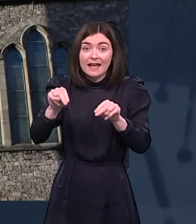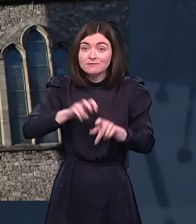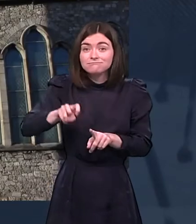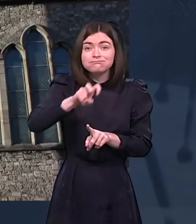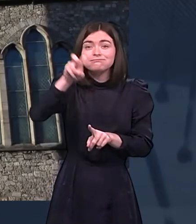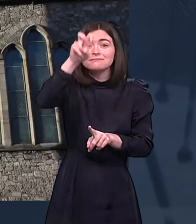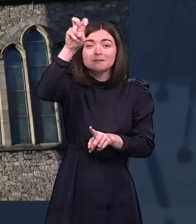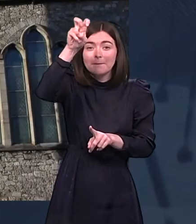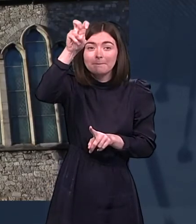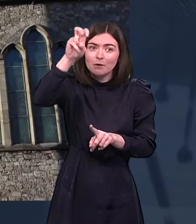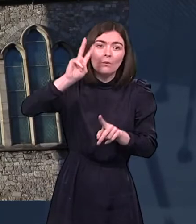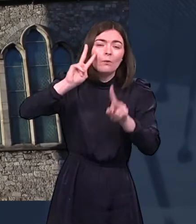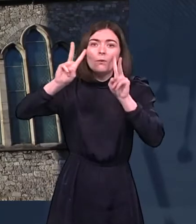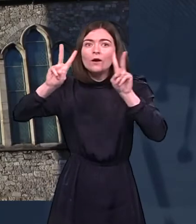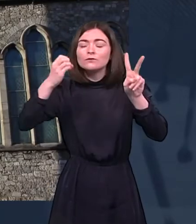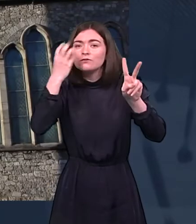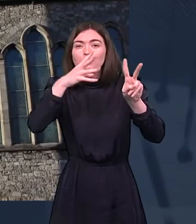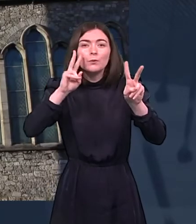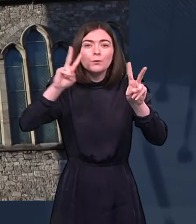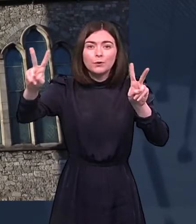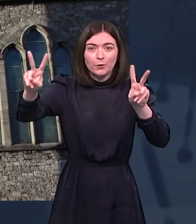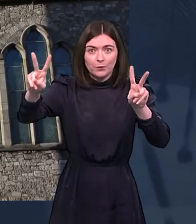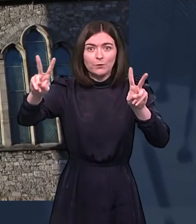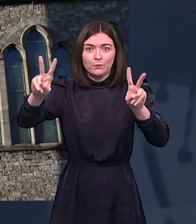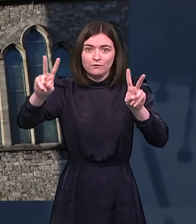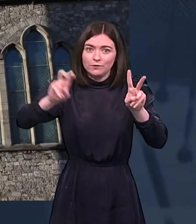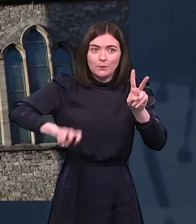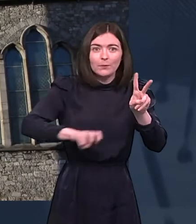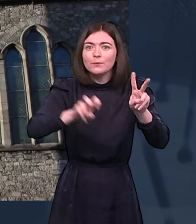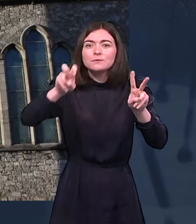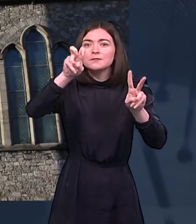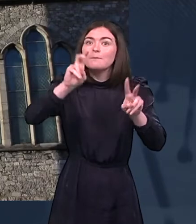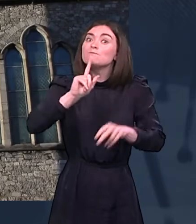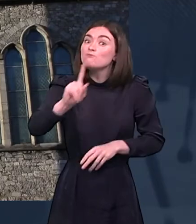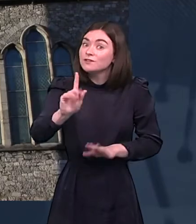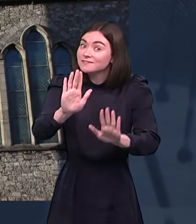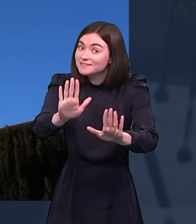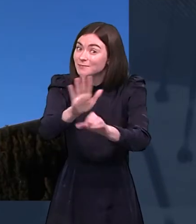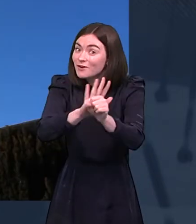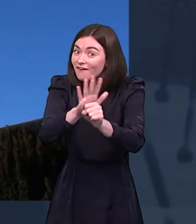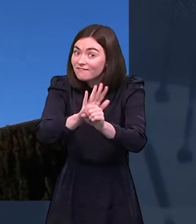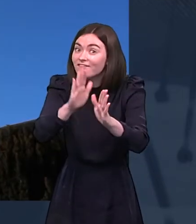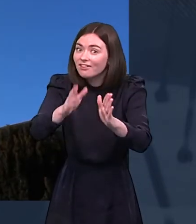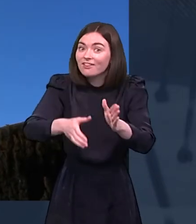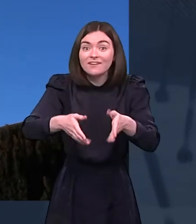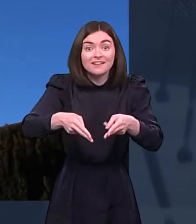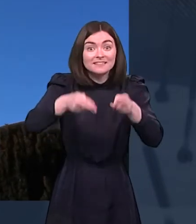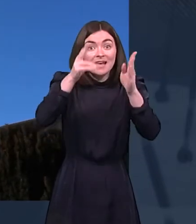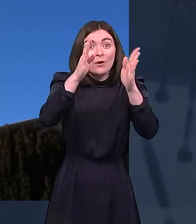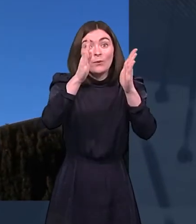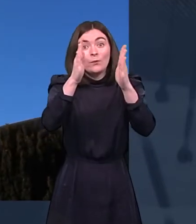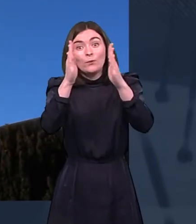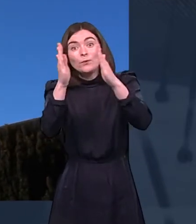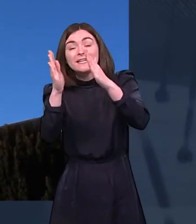of. A wonderful view of the city awaits any of those who ventured to the top, but warning, the tower does lean by